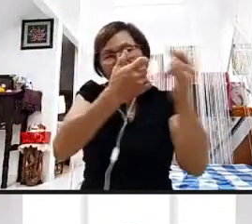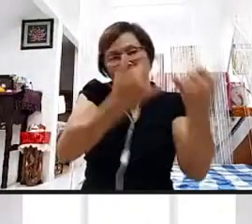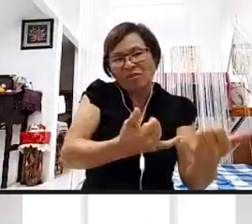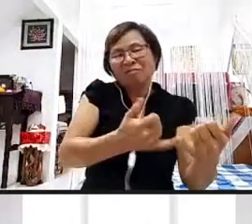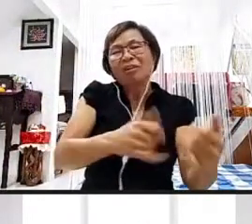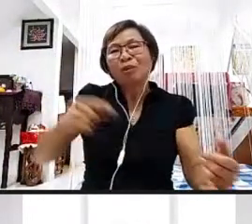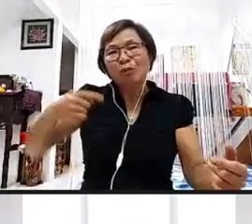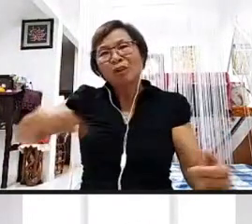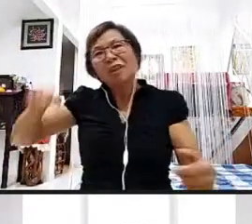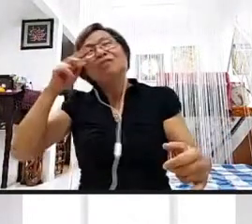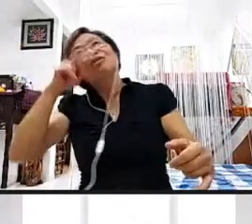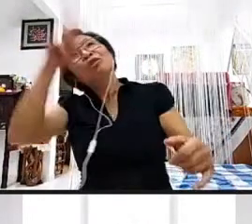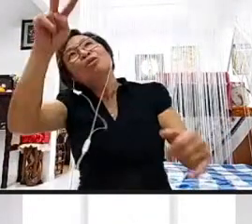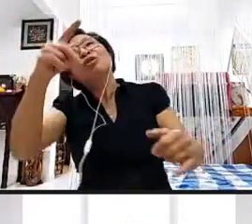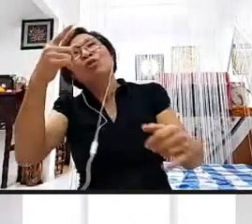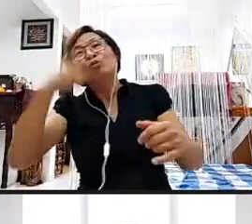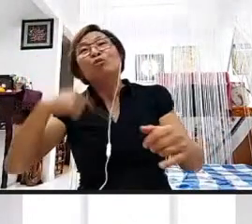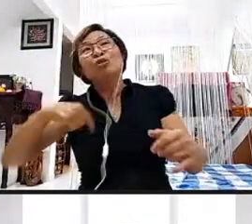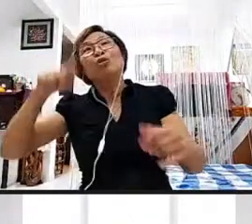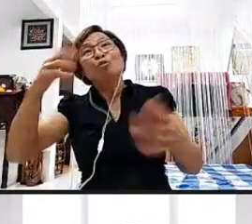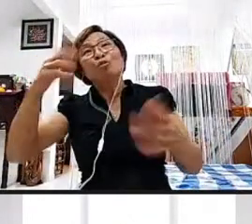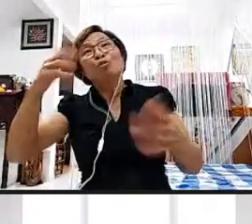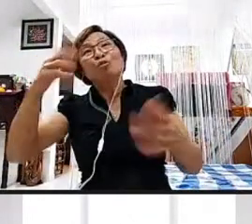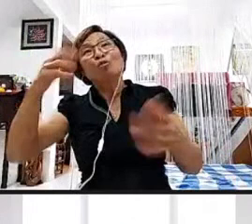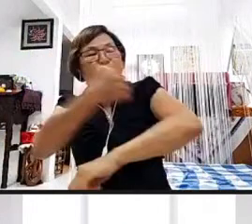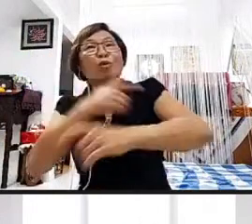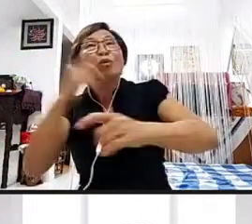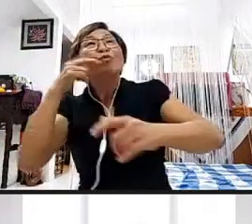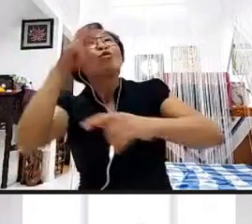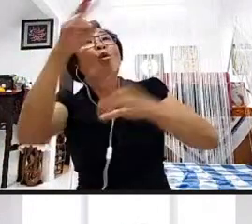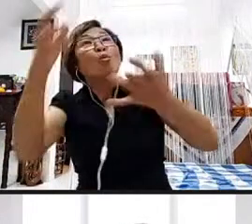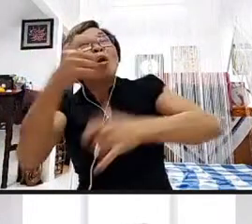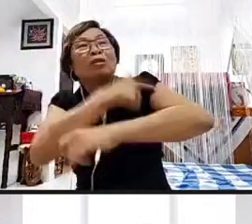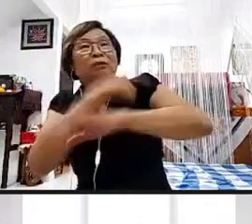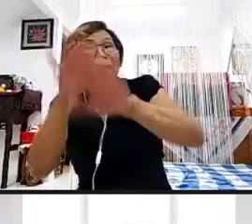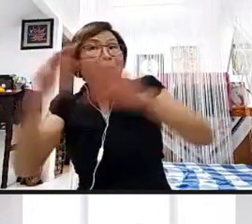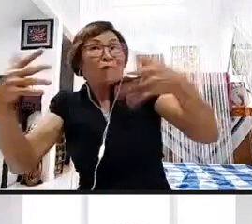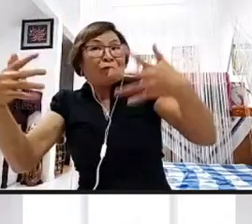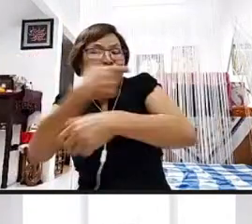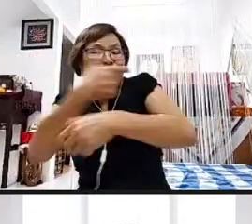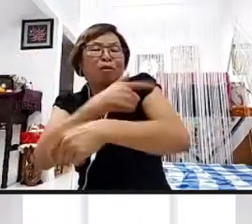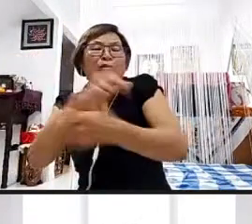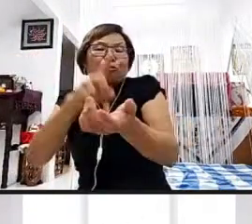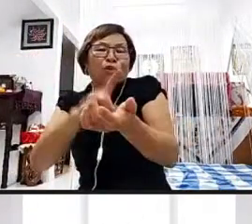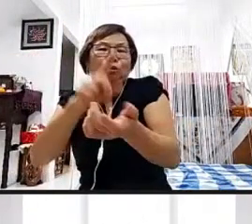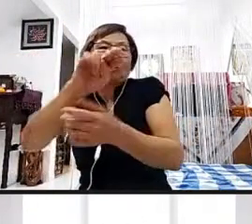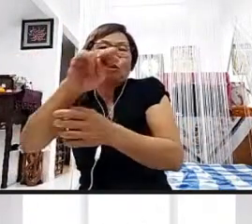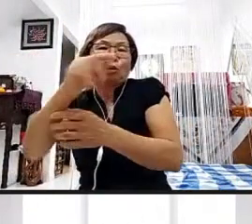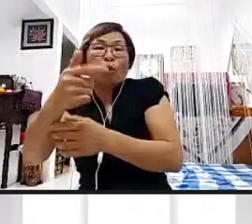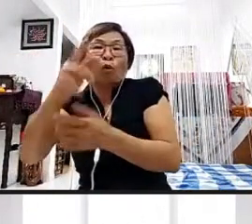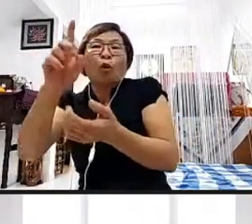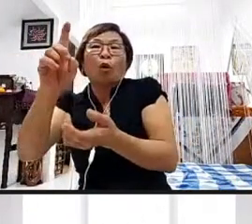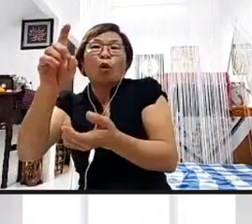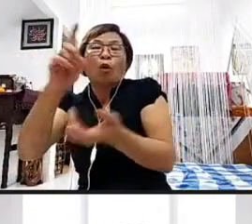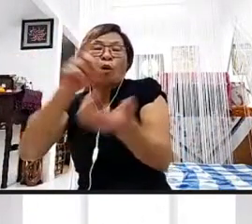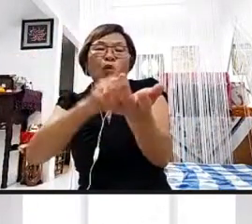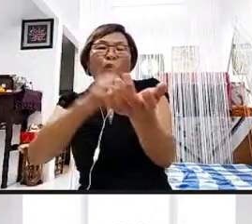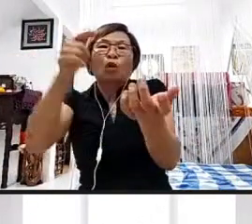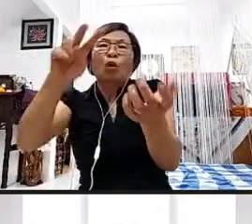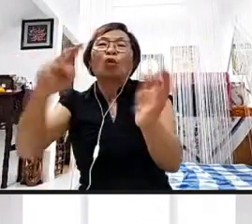to the vaccine. You mustn't be afraid of the vaccine. And also Dr. Ong has also actually